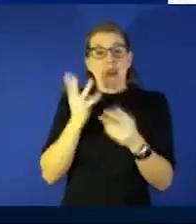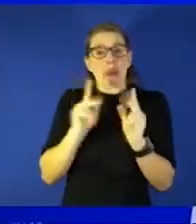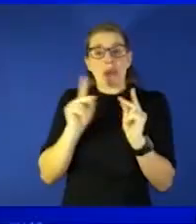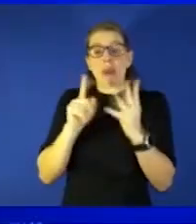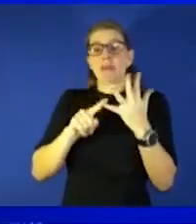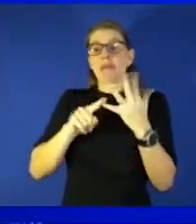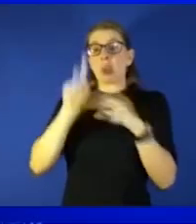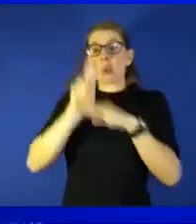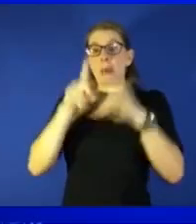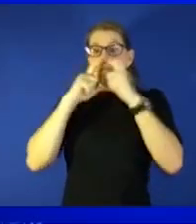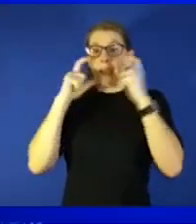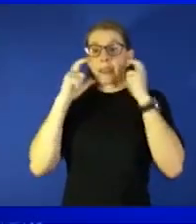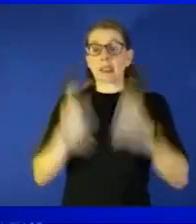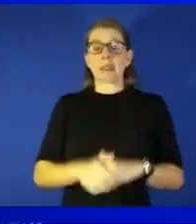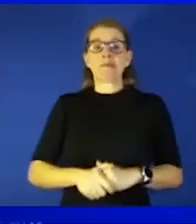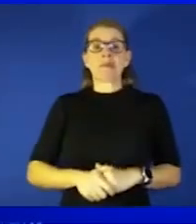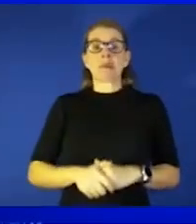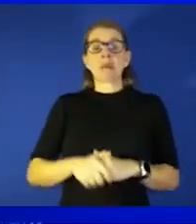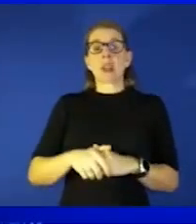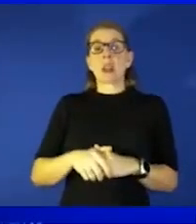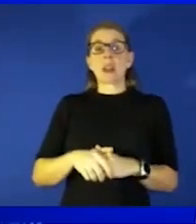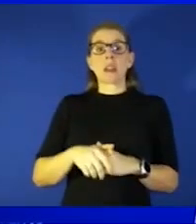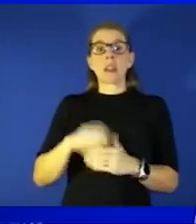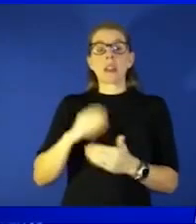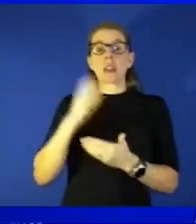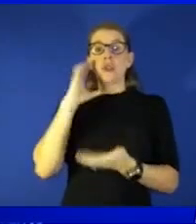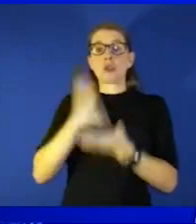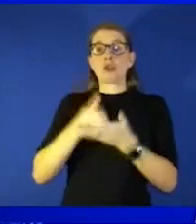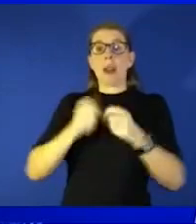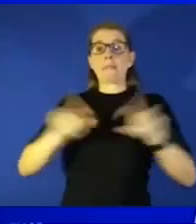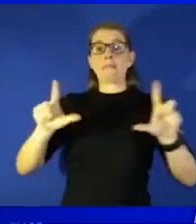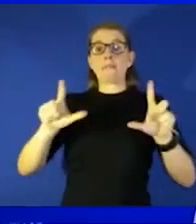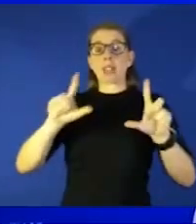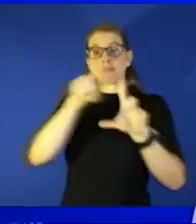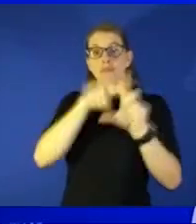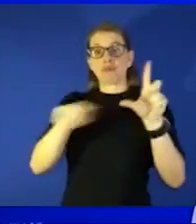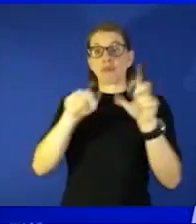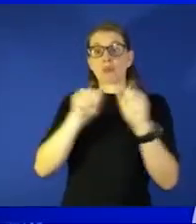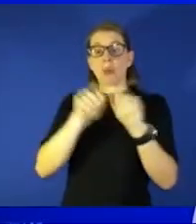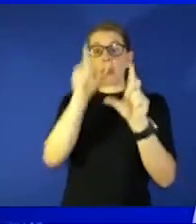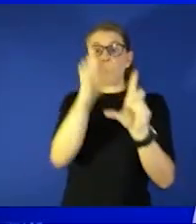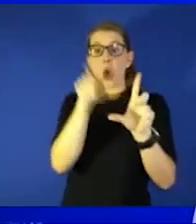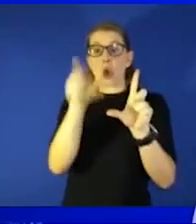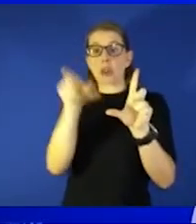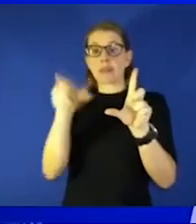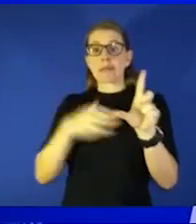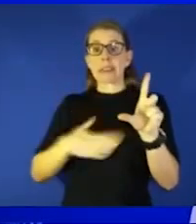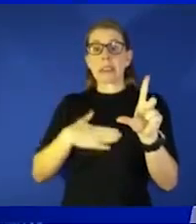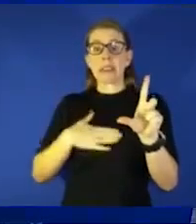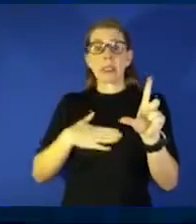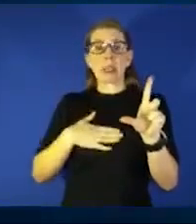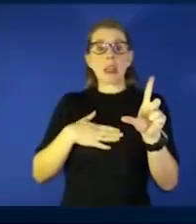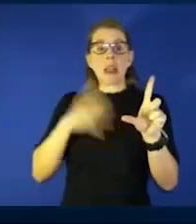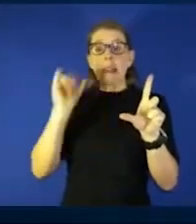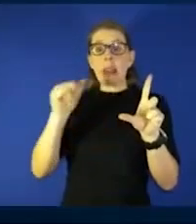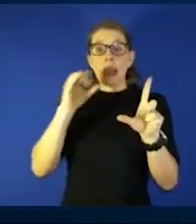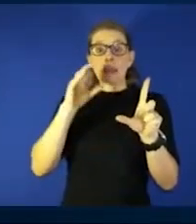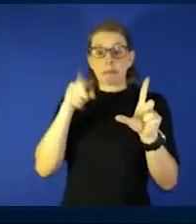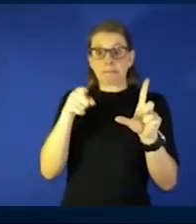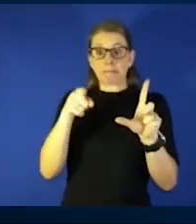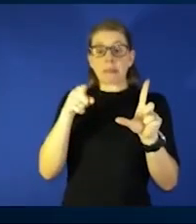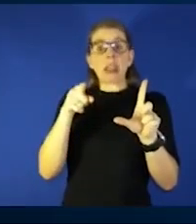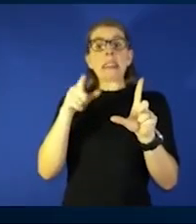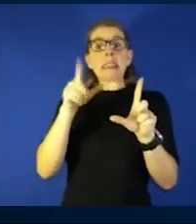first graph with the bars please you know what we were seeing in that is that the majority of those cases